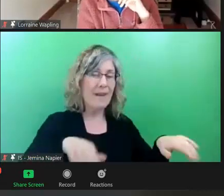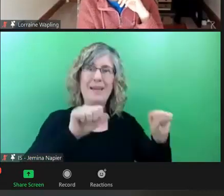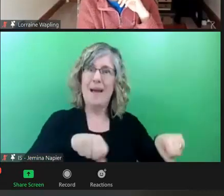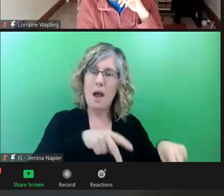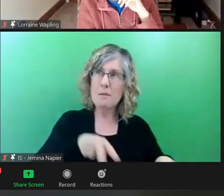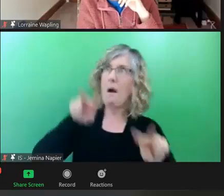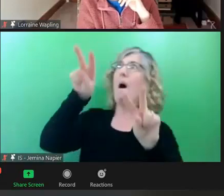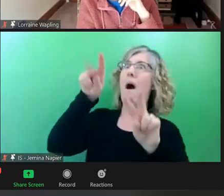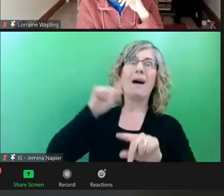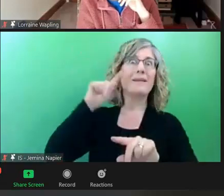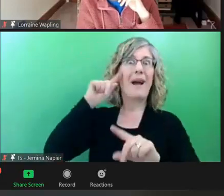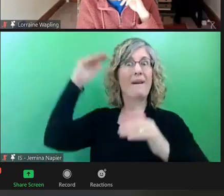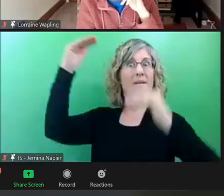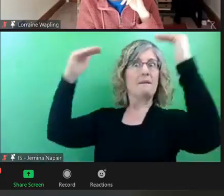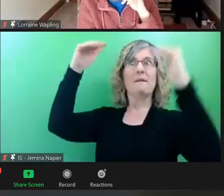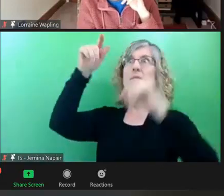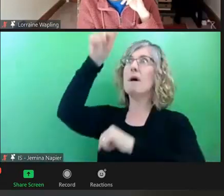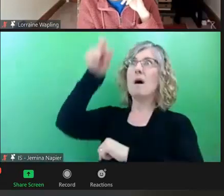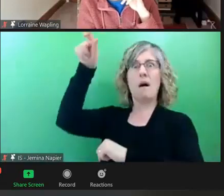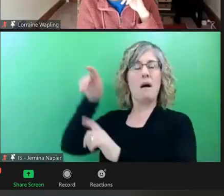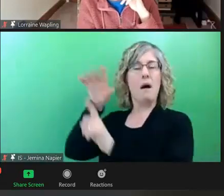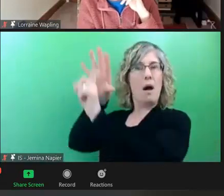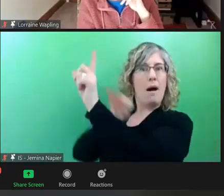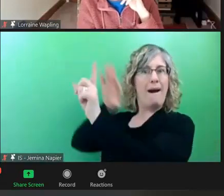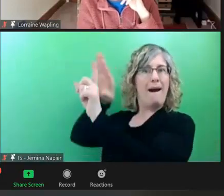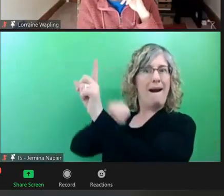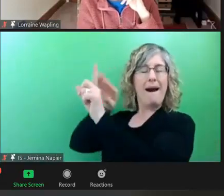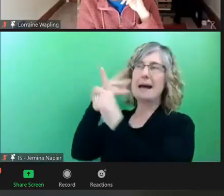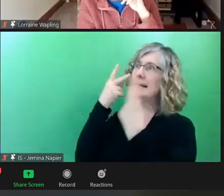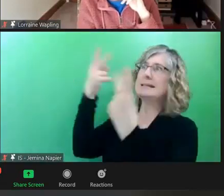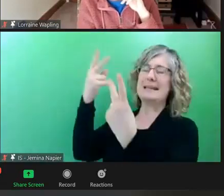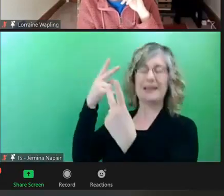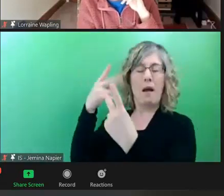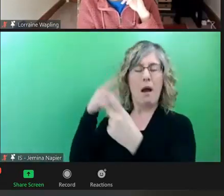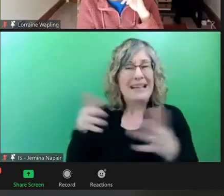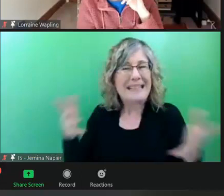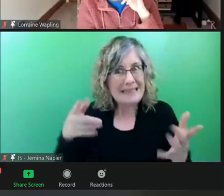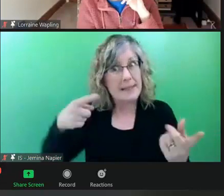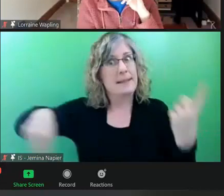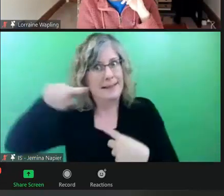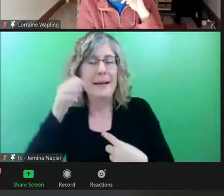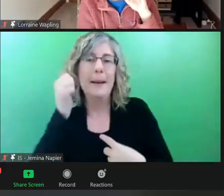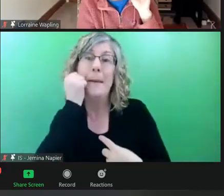kind of awareness and attitude change. Great,